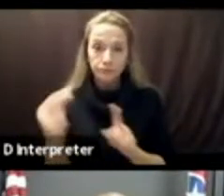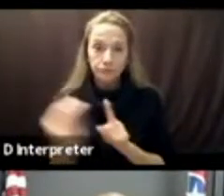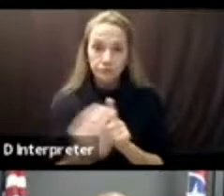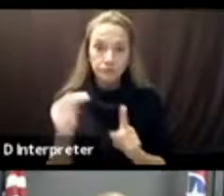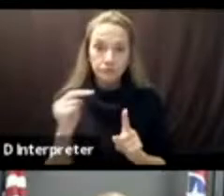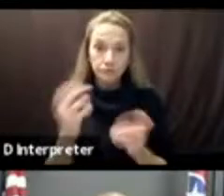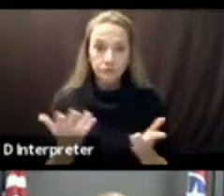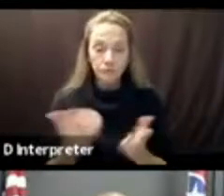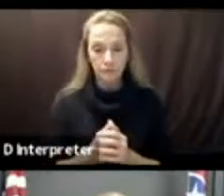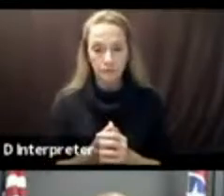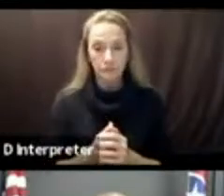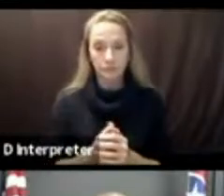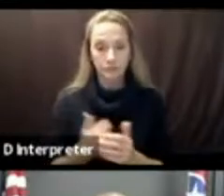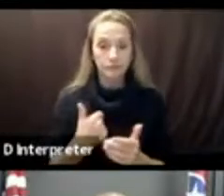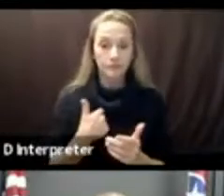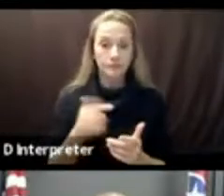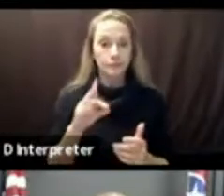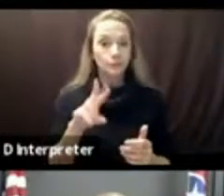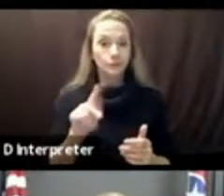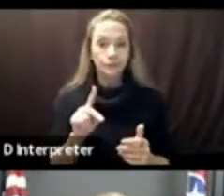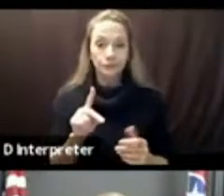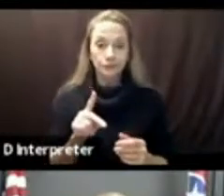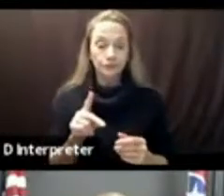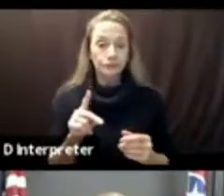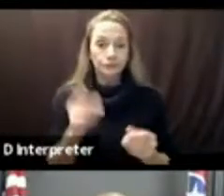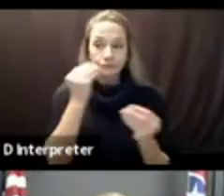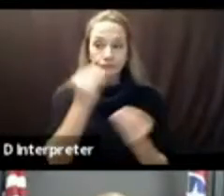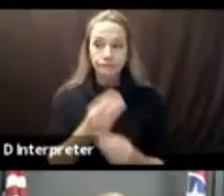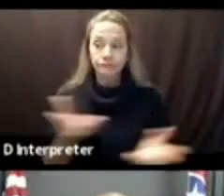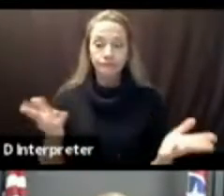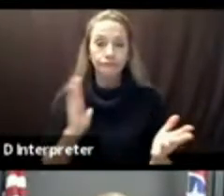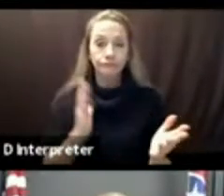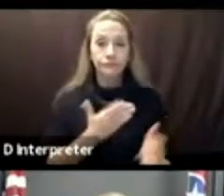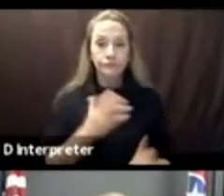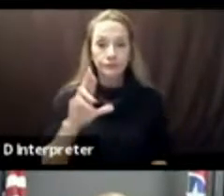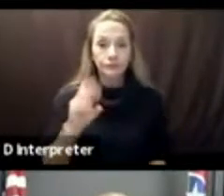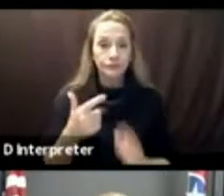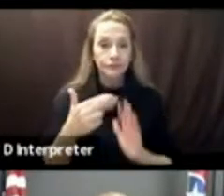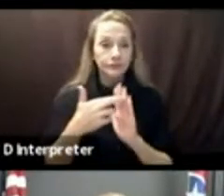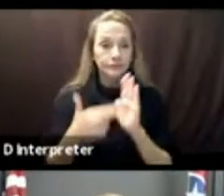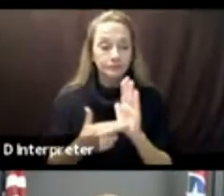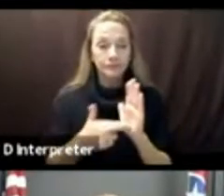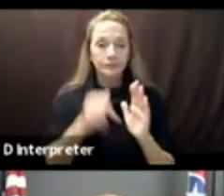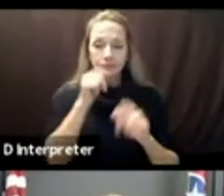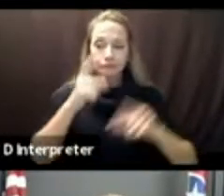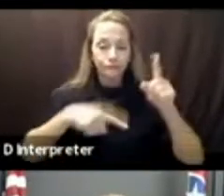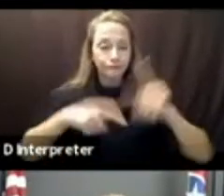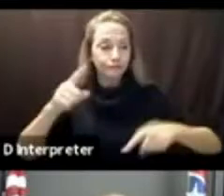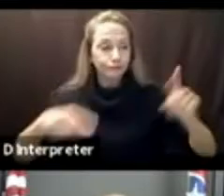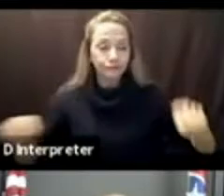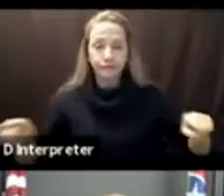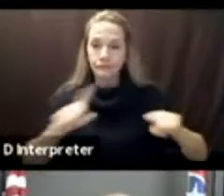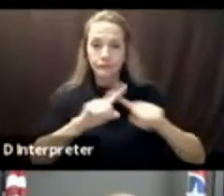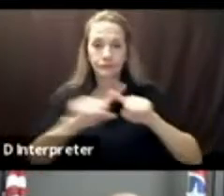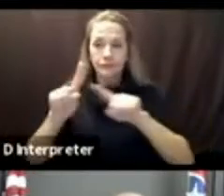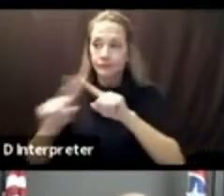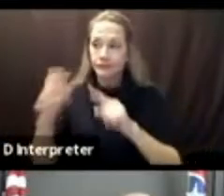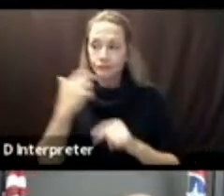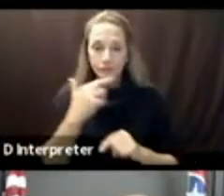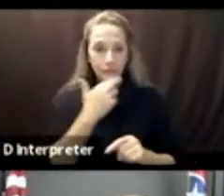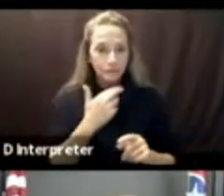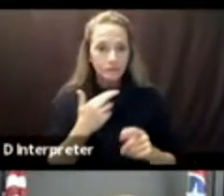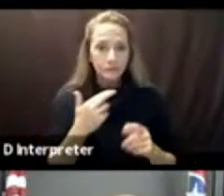I would just put out there that, all of our regulations, they don't vary from restaurant to restaurant. You have to hold